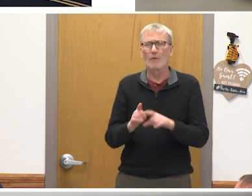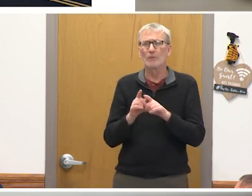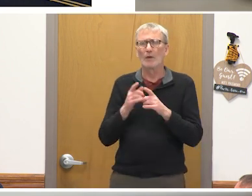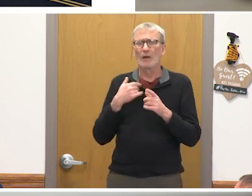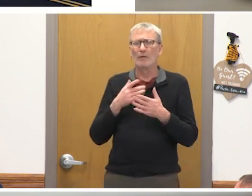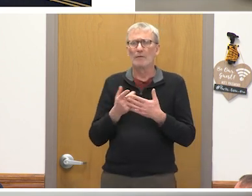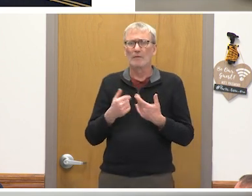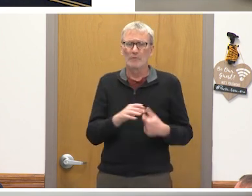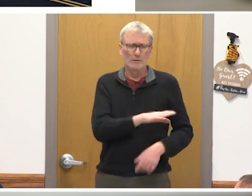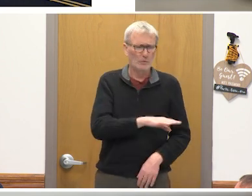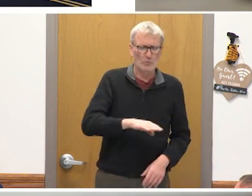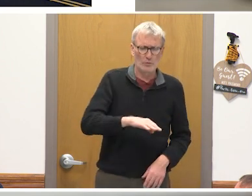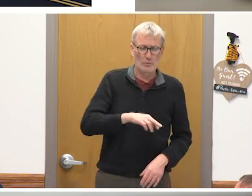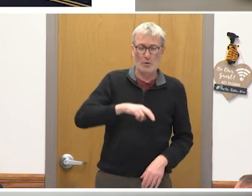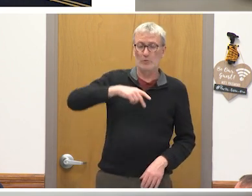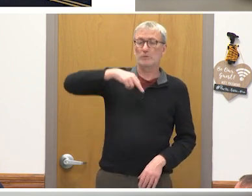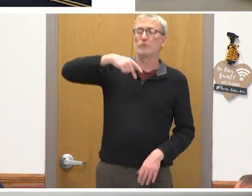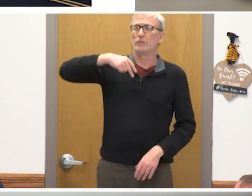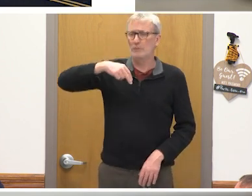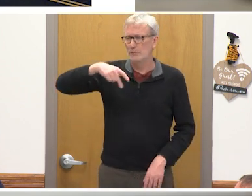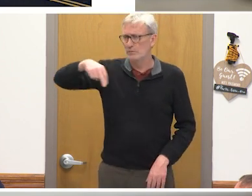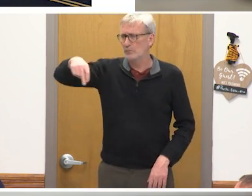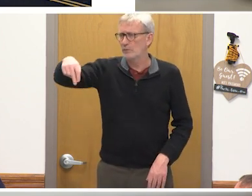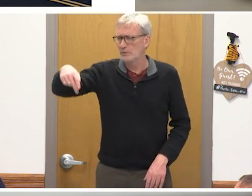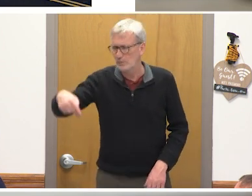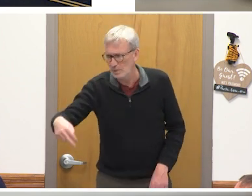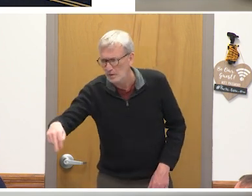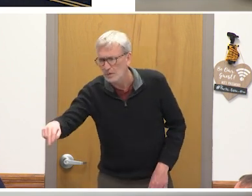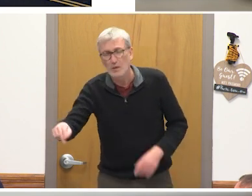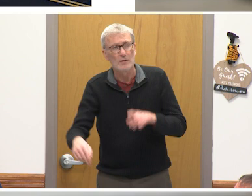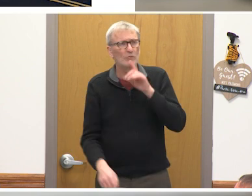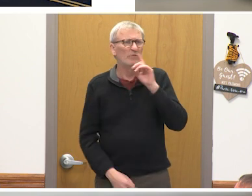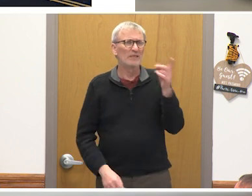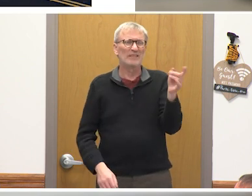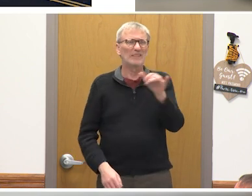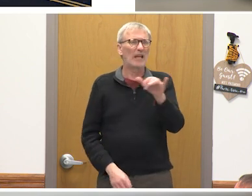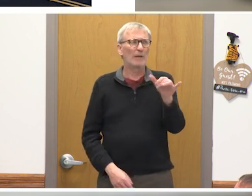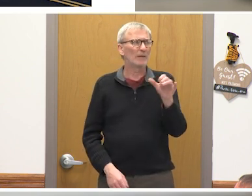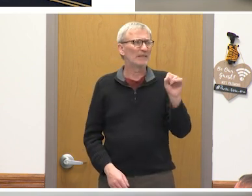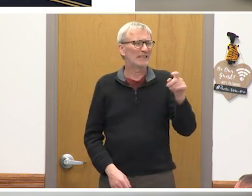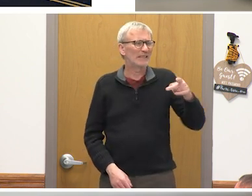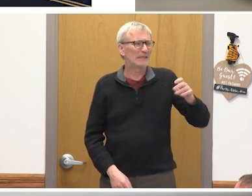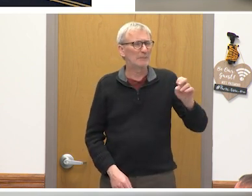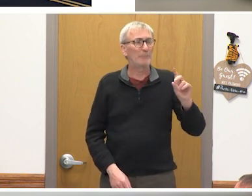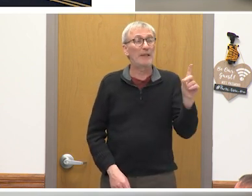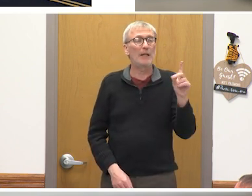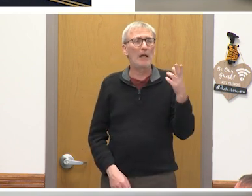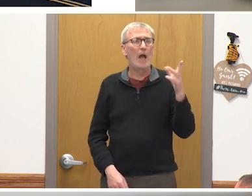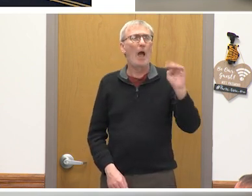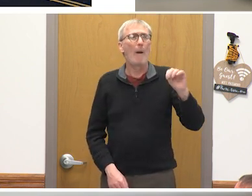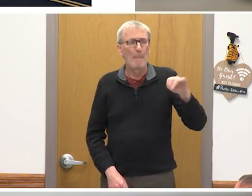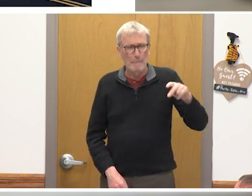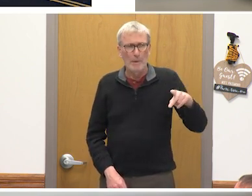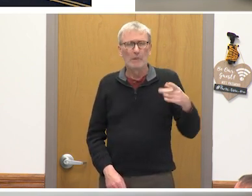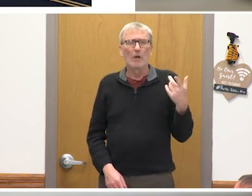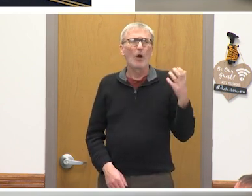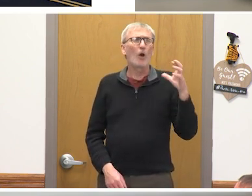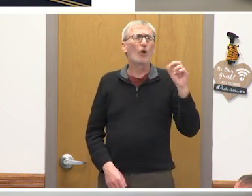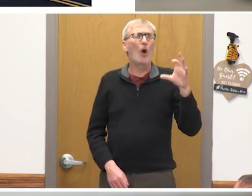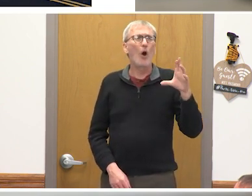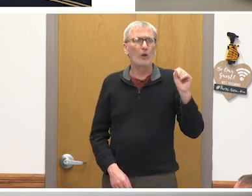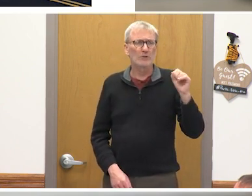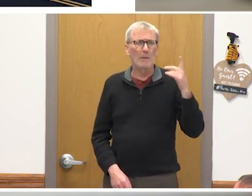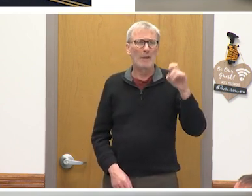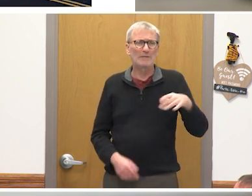raised crosswalk. So again, that acts like a speed hump inherently, that this is raised. Cars have to